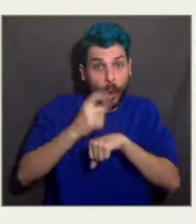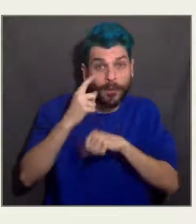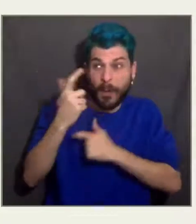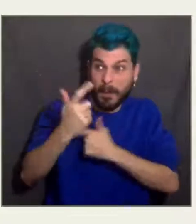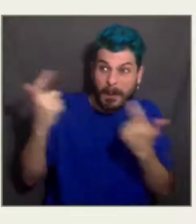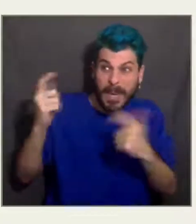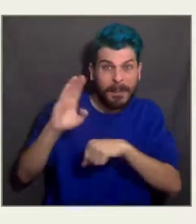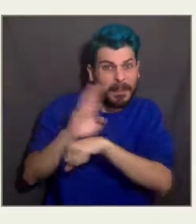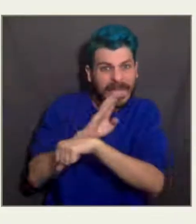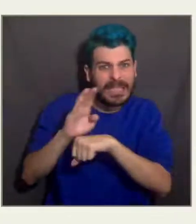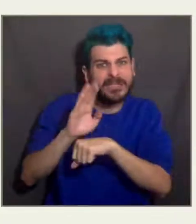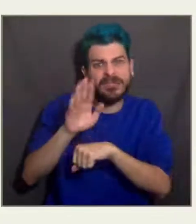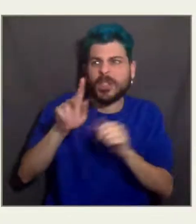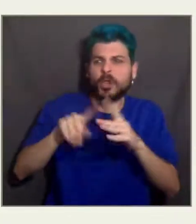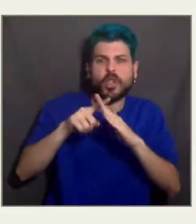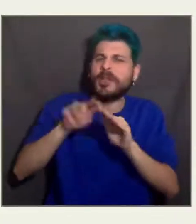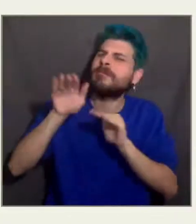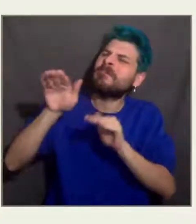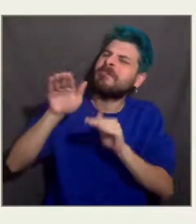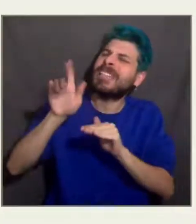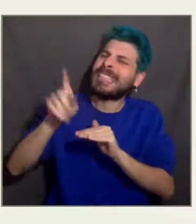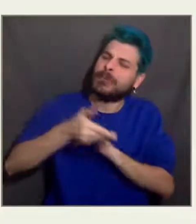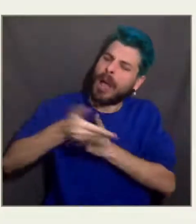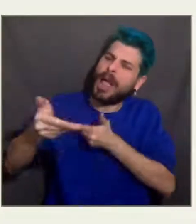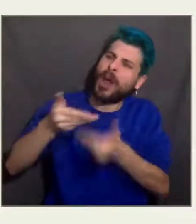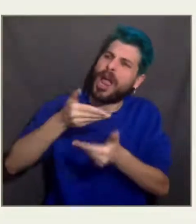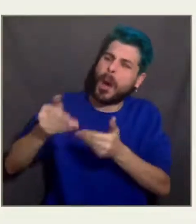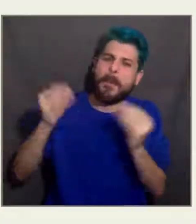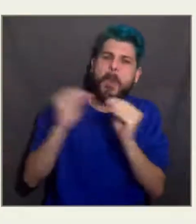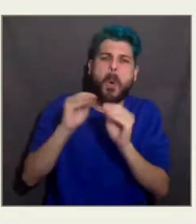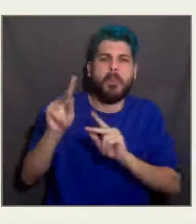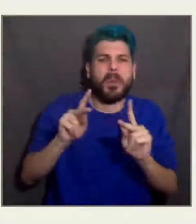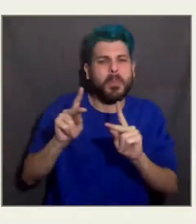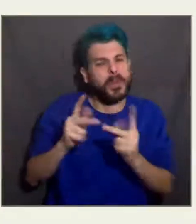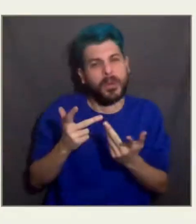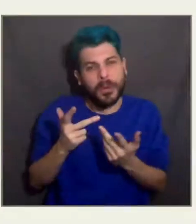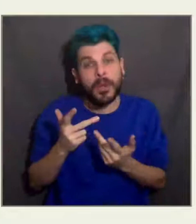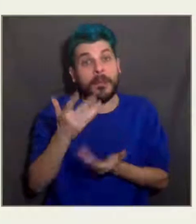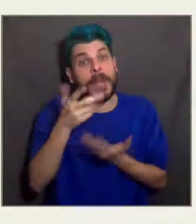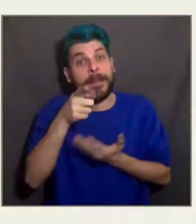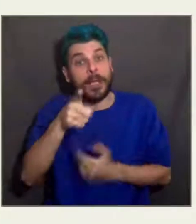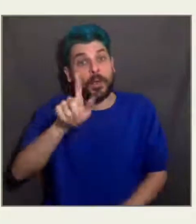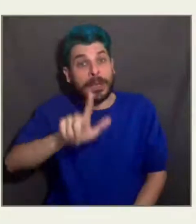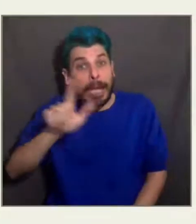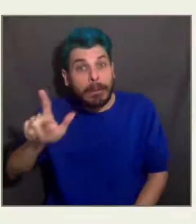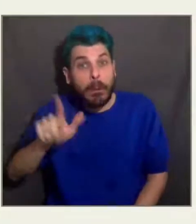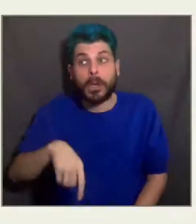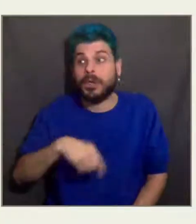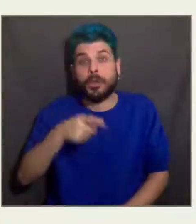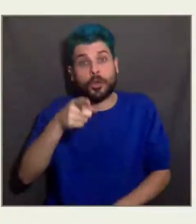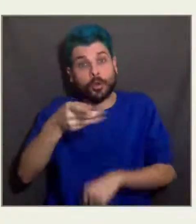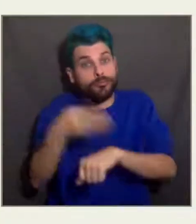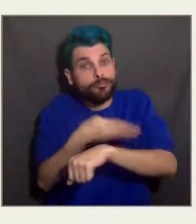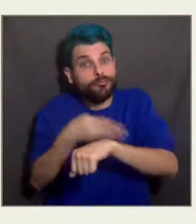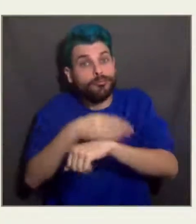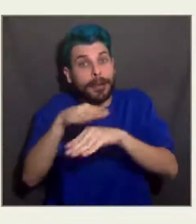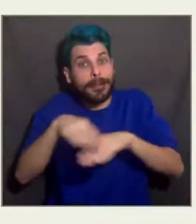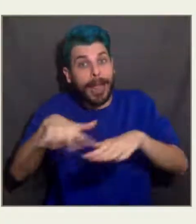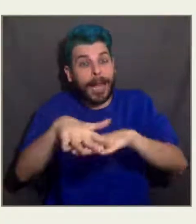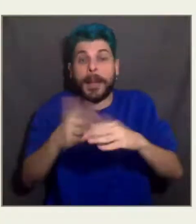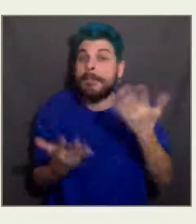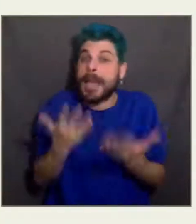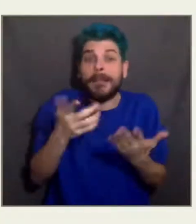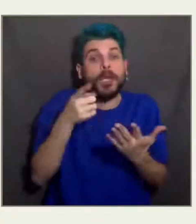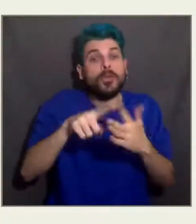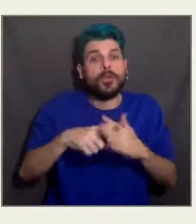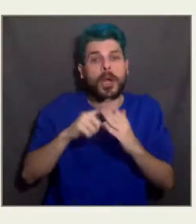and advocate for living wages. If you are a developer or a landlord, please consider entering into a master lease agreement